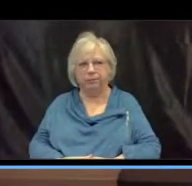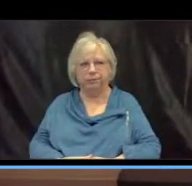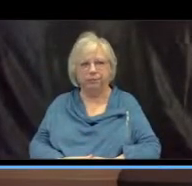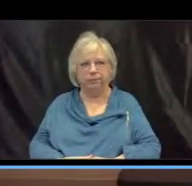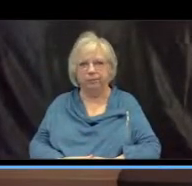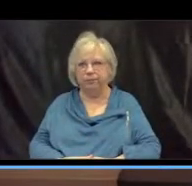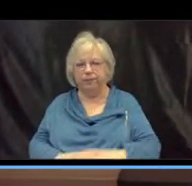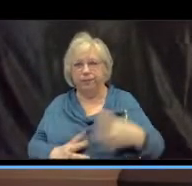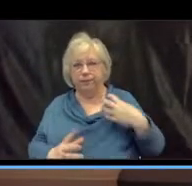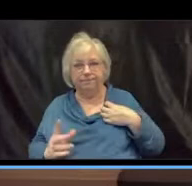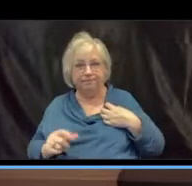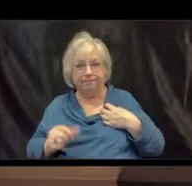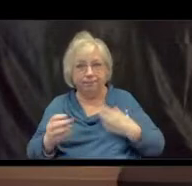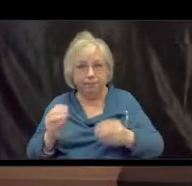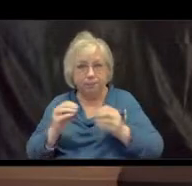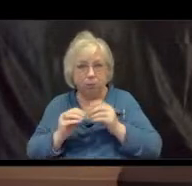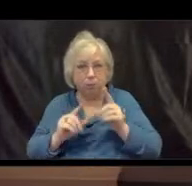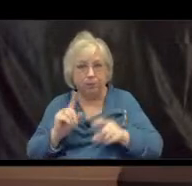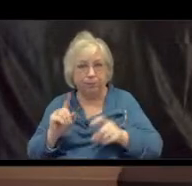Other questions?